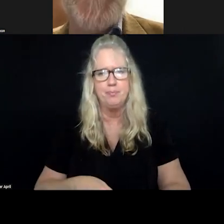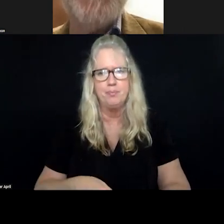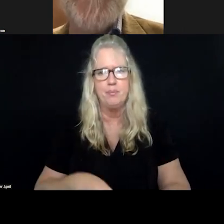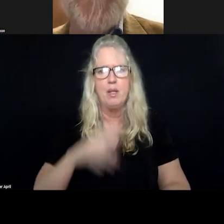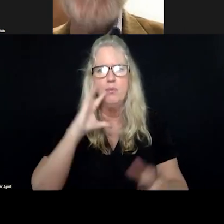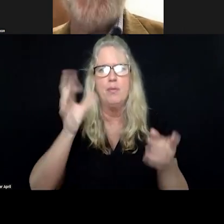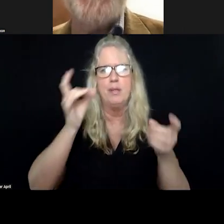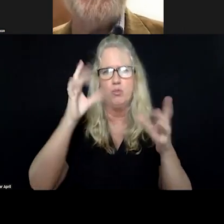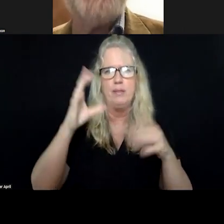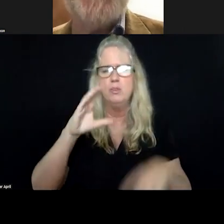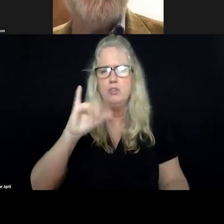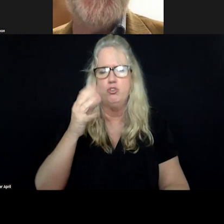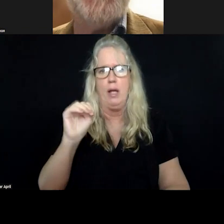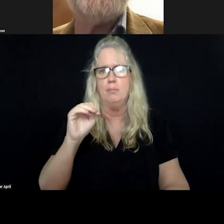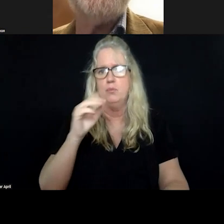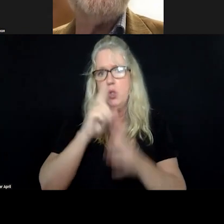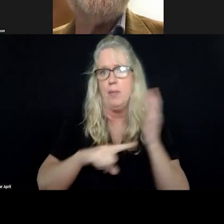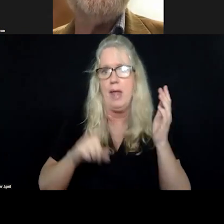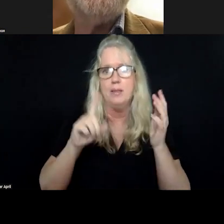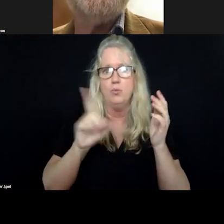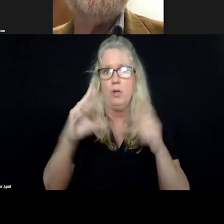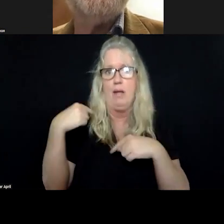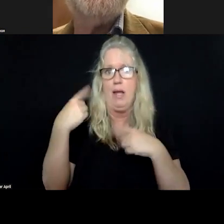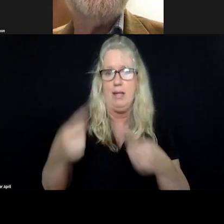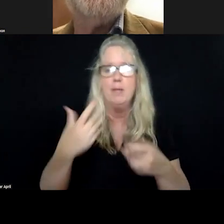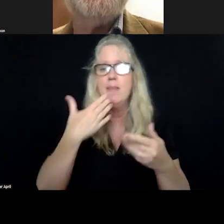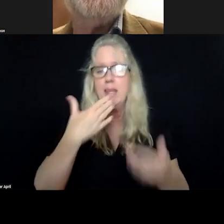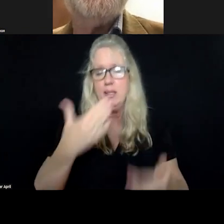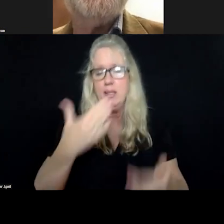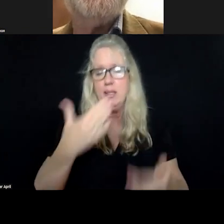crisis jam. So that's what I have. Thank you very much.